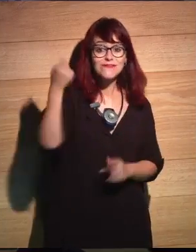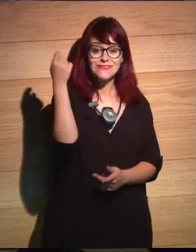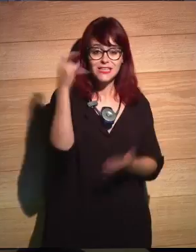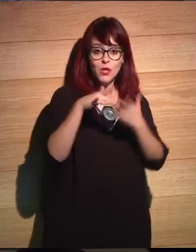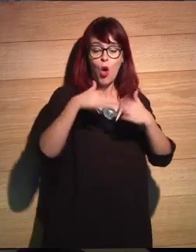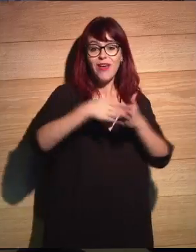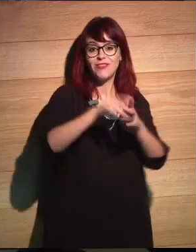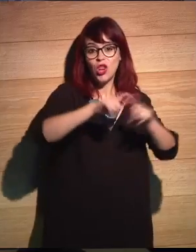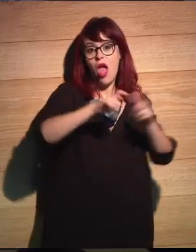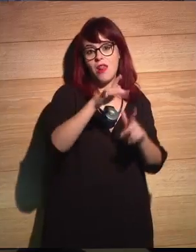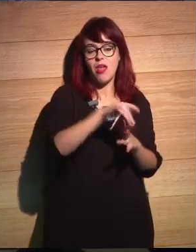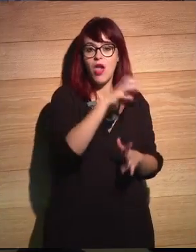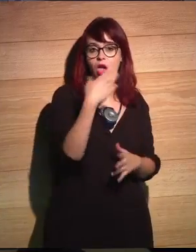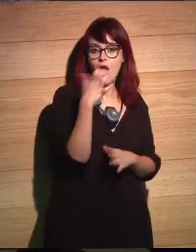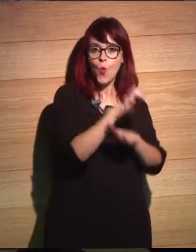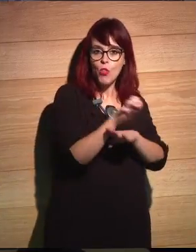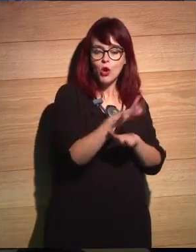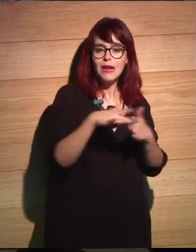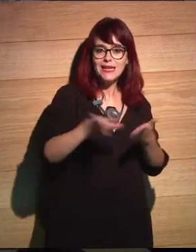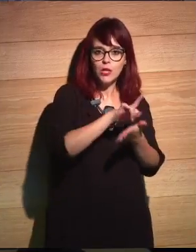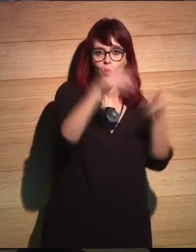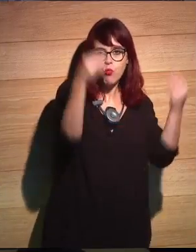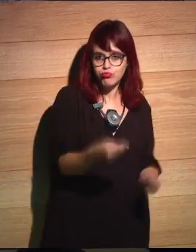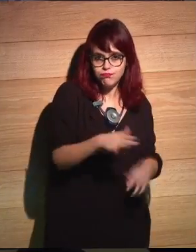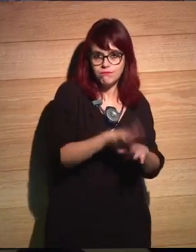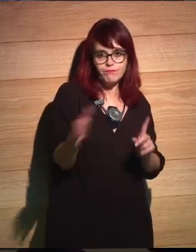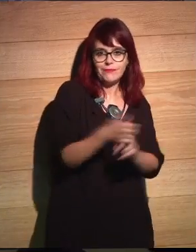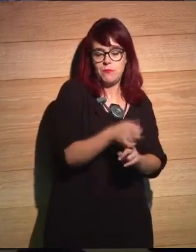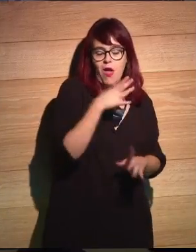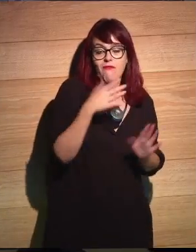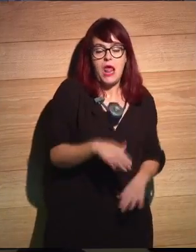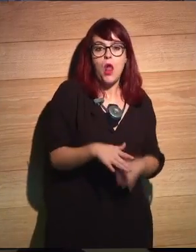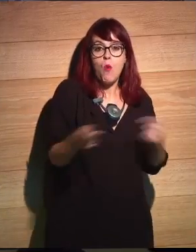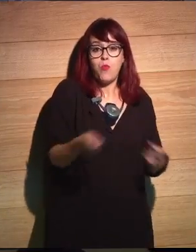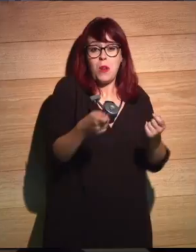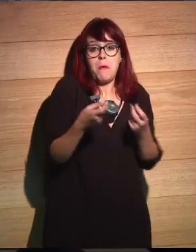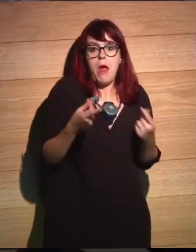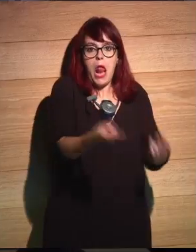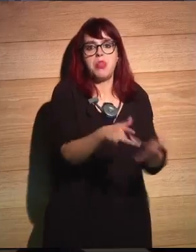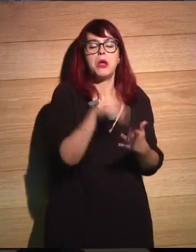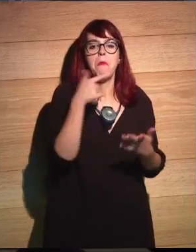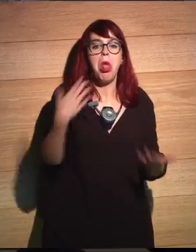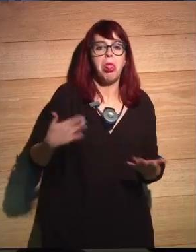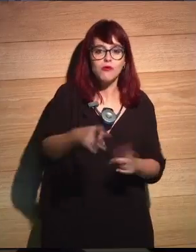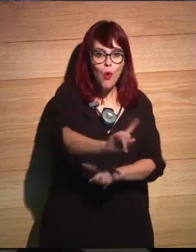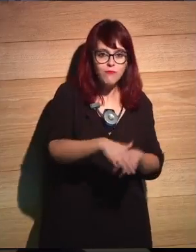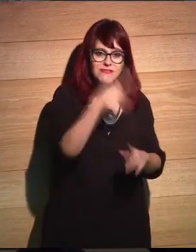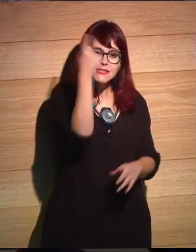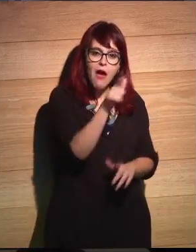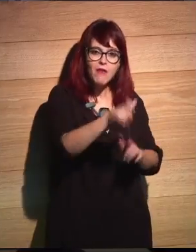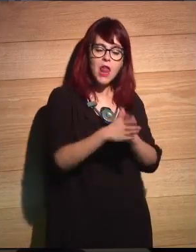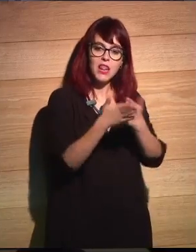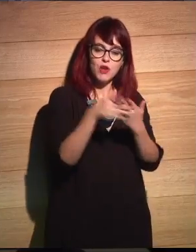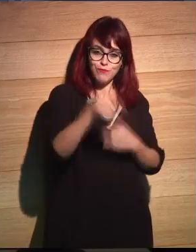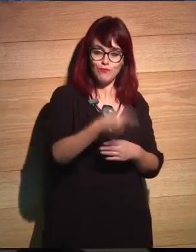that which they trust. So when you have access to the independent publishers in Ecuador, it is very easy